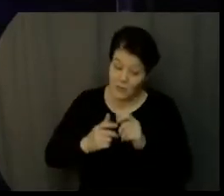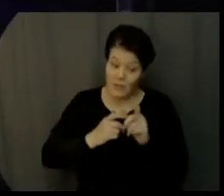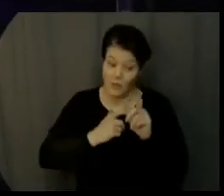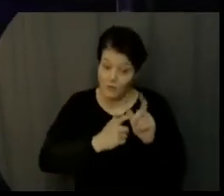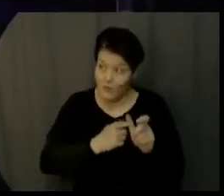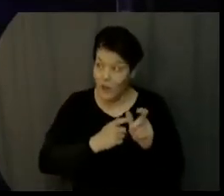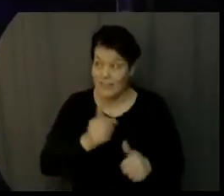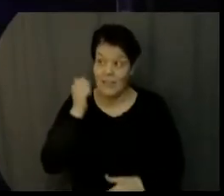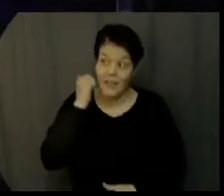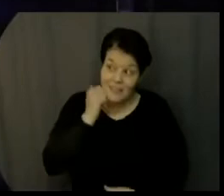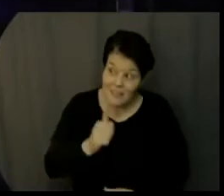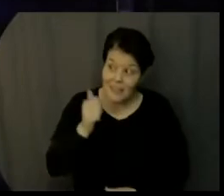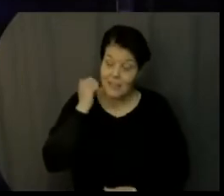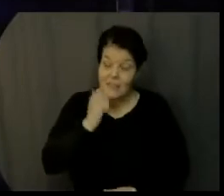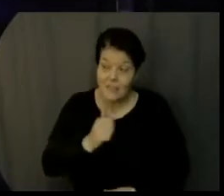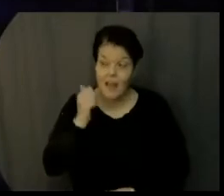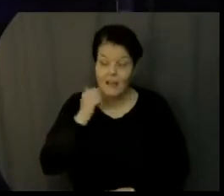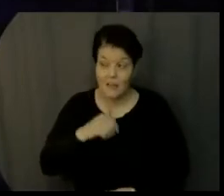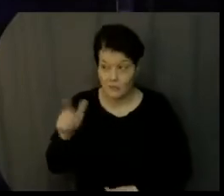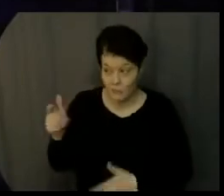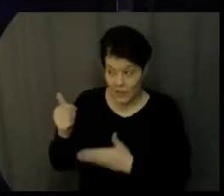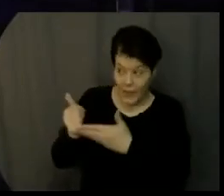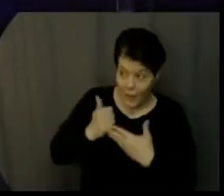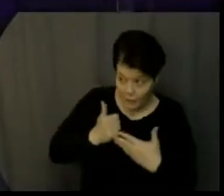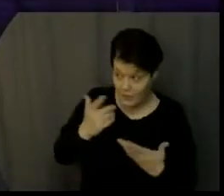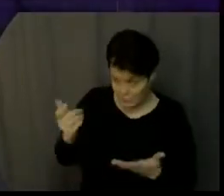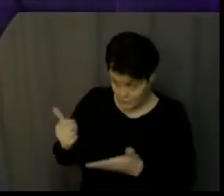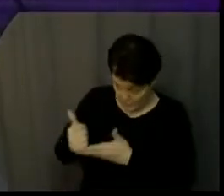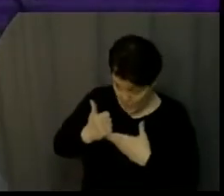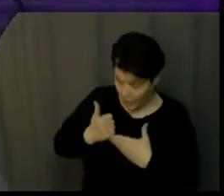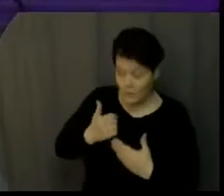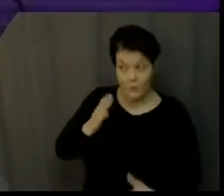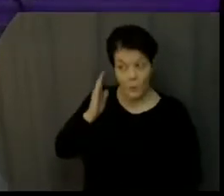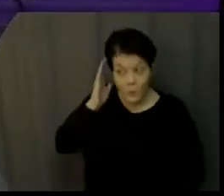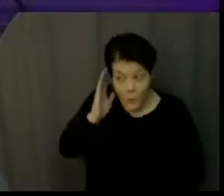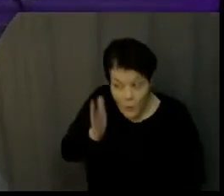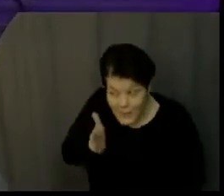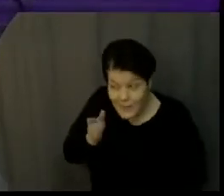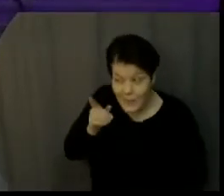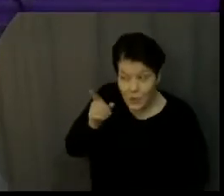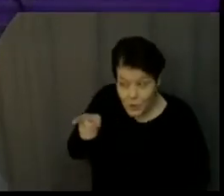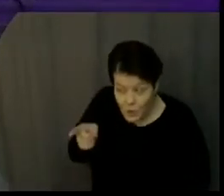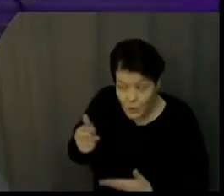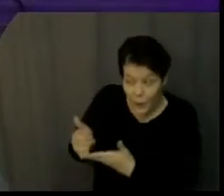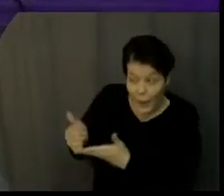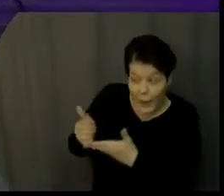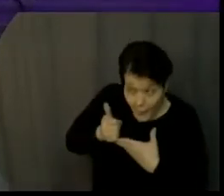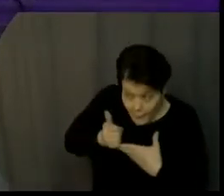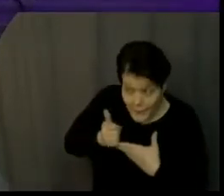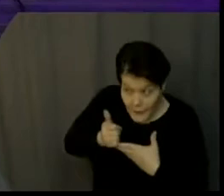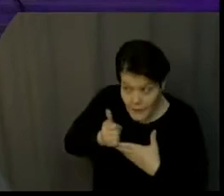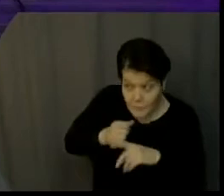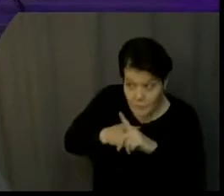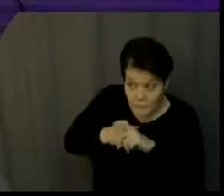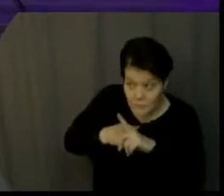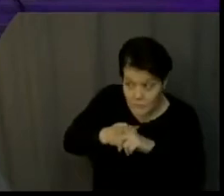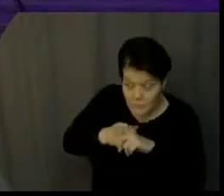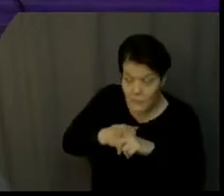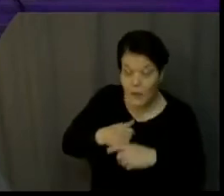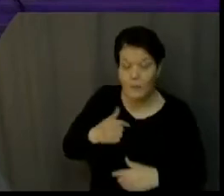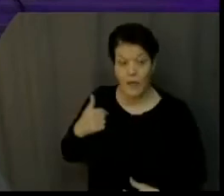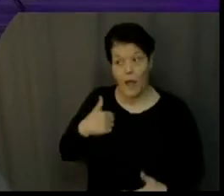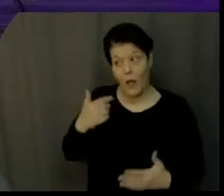run? And you're going to help me. Will you help me? Will you? I asked Griff. I said, hey, I want you to set the